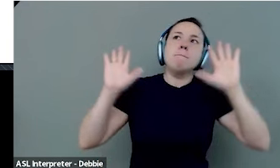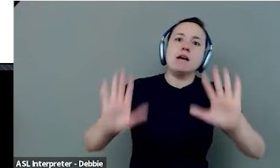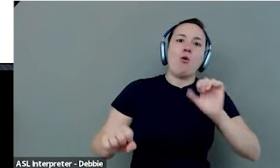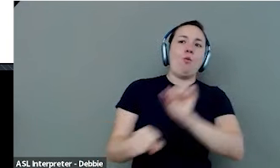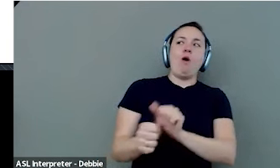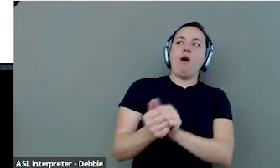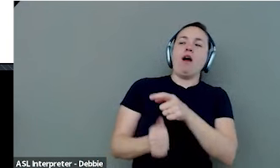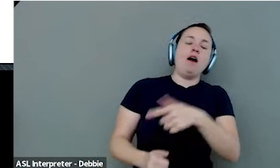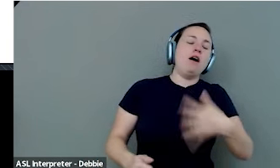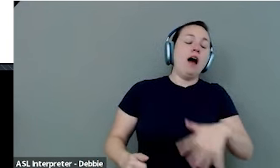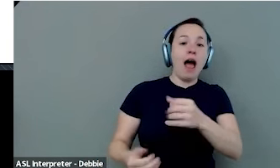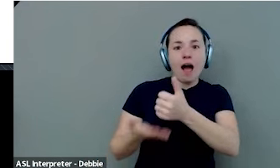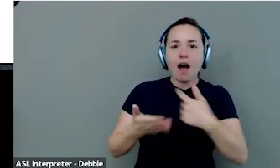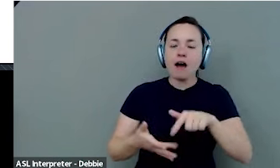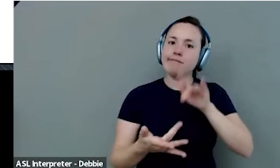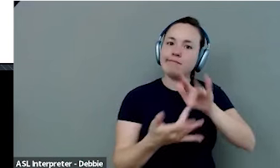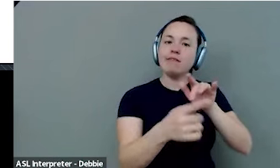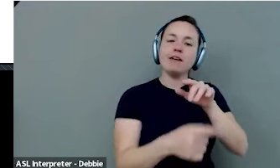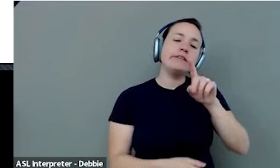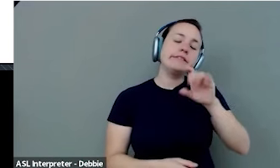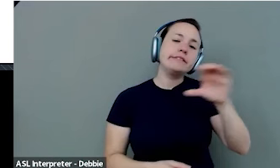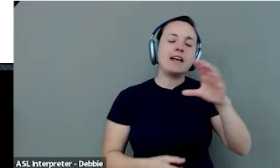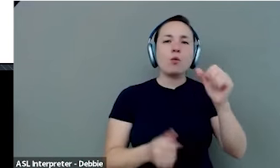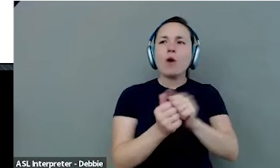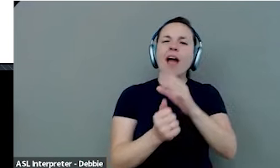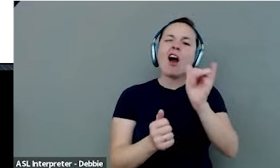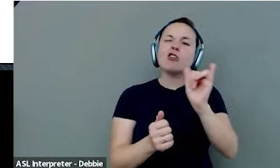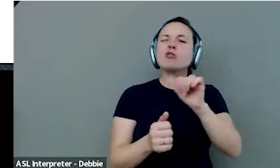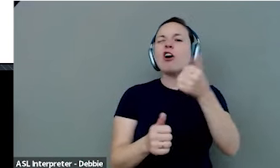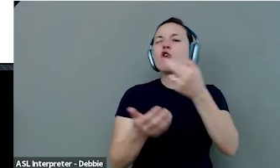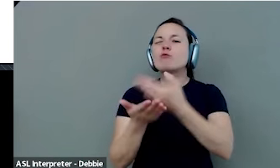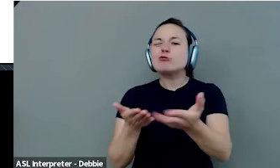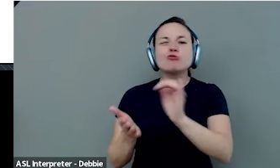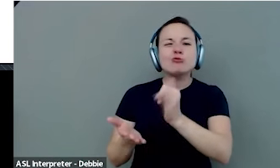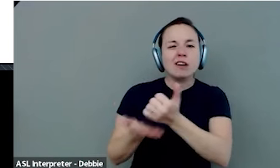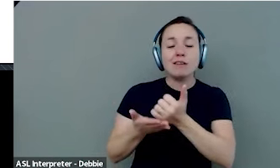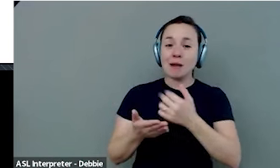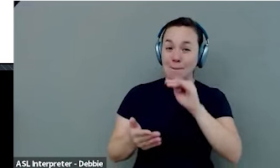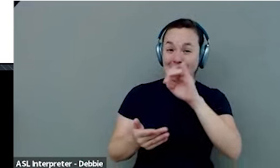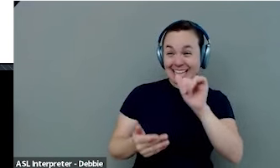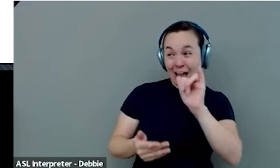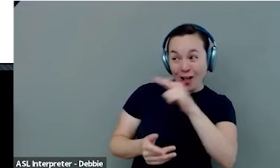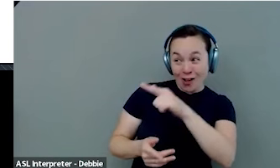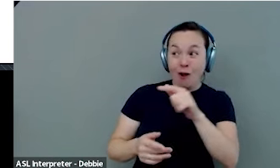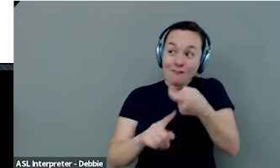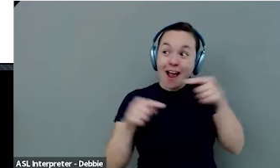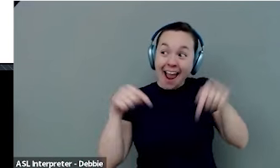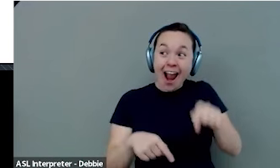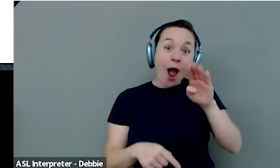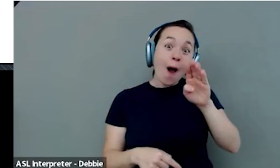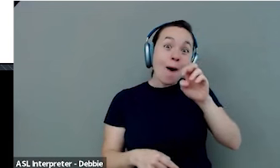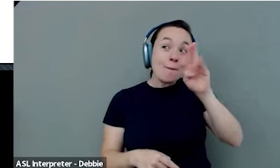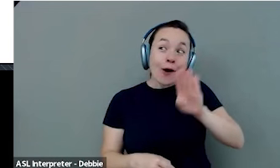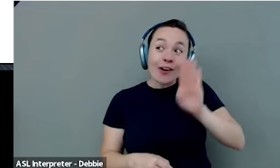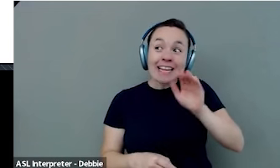helped connect us, the DCC, to various resources as well. Melissa, if I could share, you're also a Berkeley alum. Yay, go Bears.